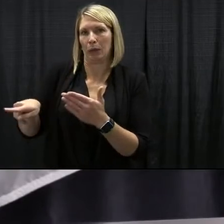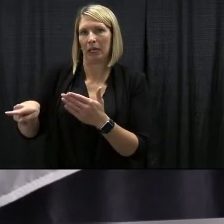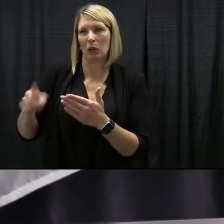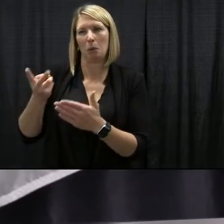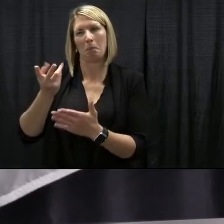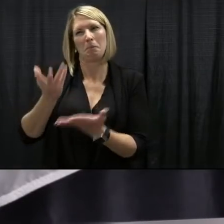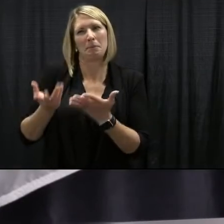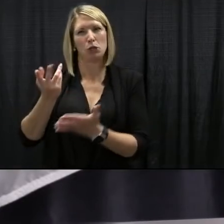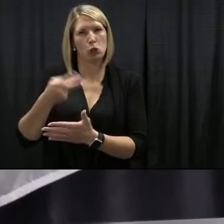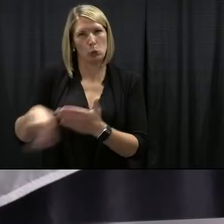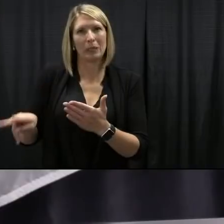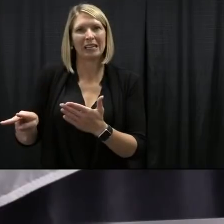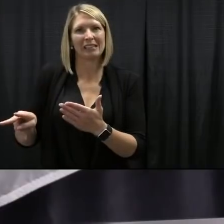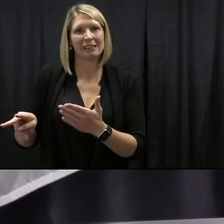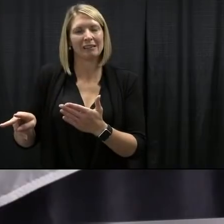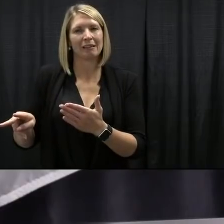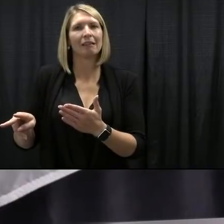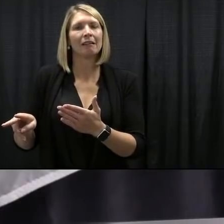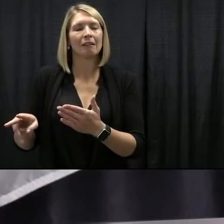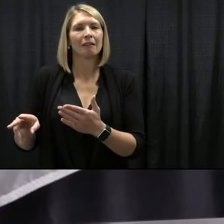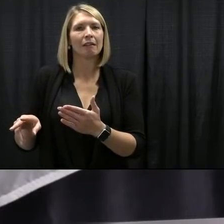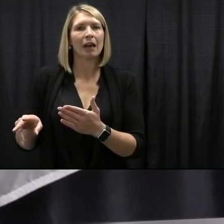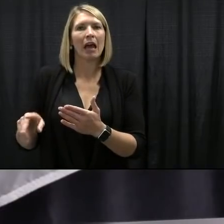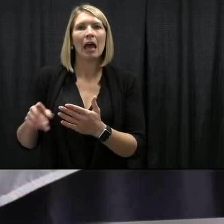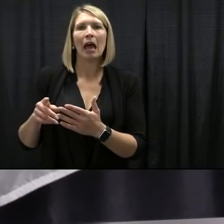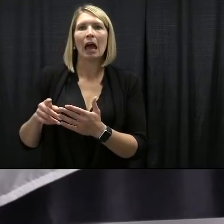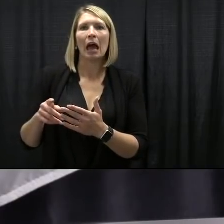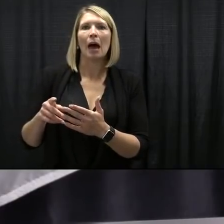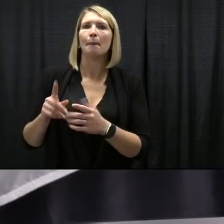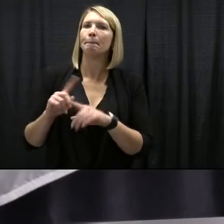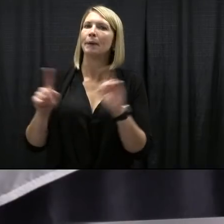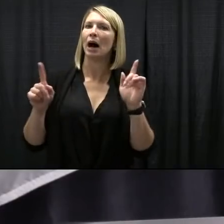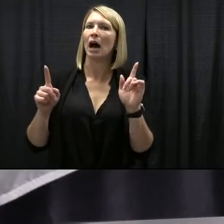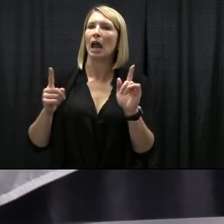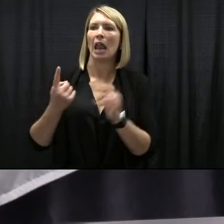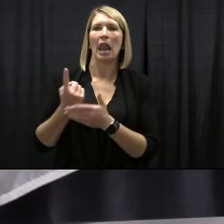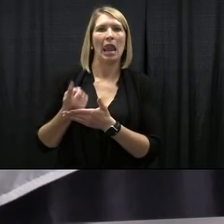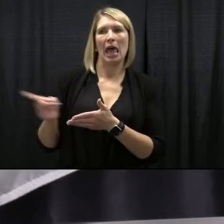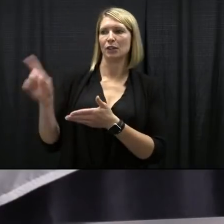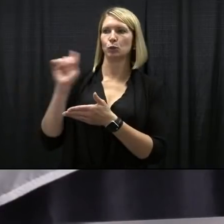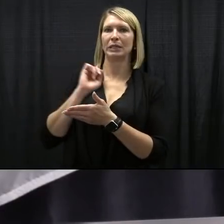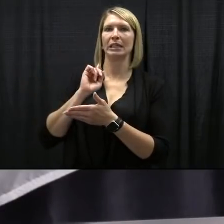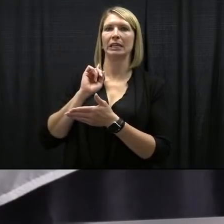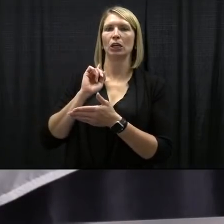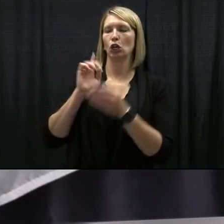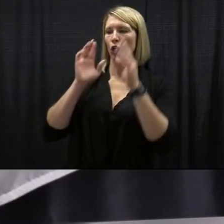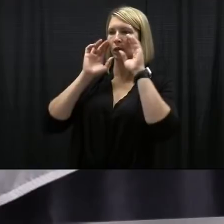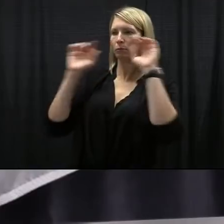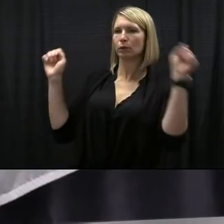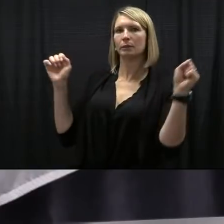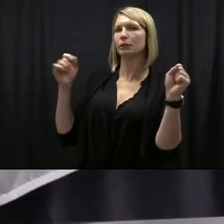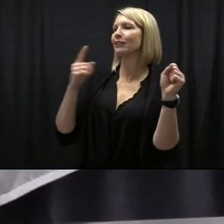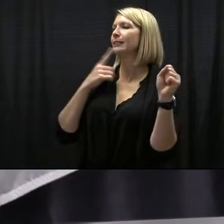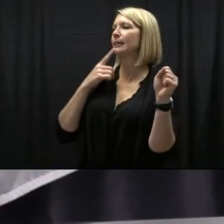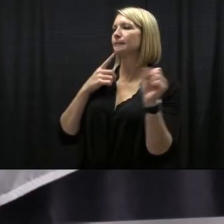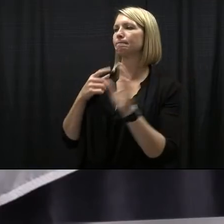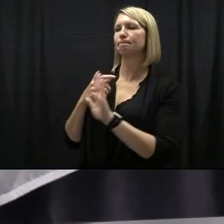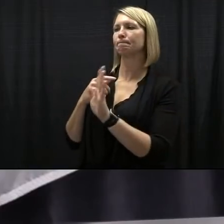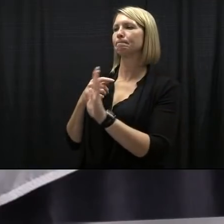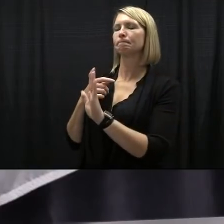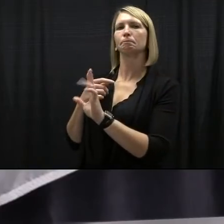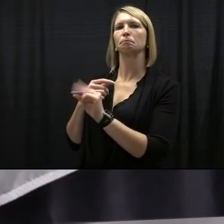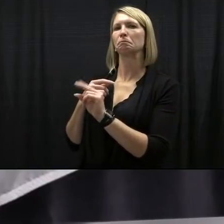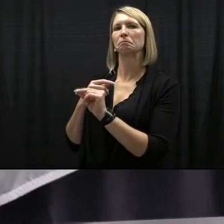after. And then last week, Premier Kenney said that the situation had evolved to the point where